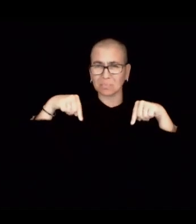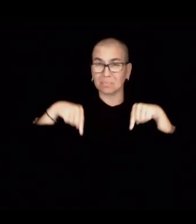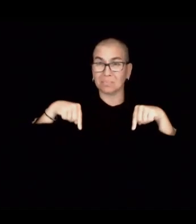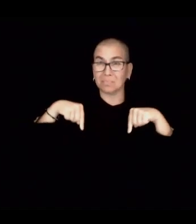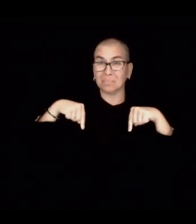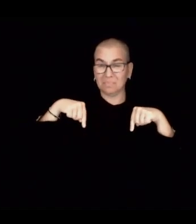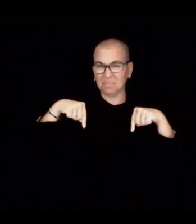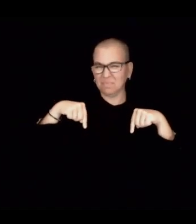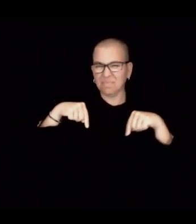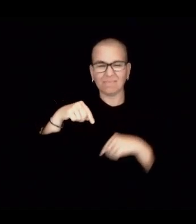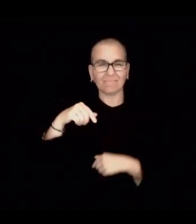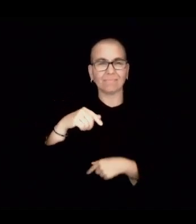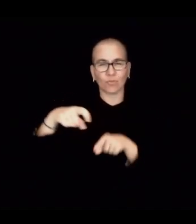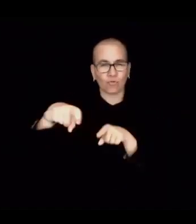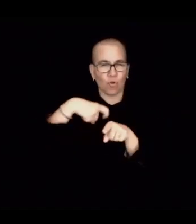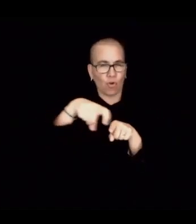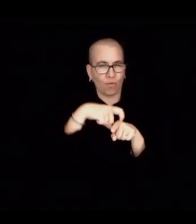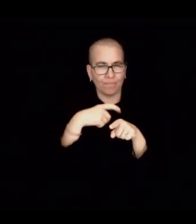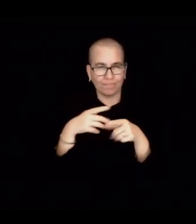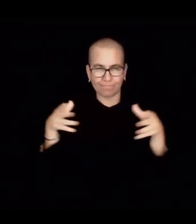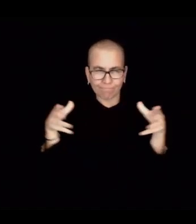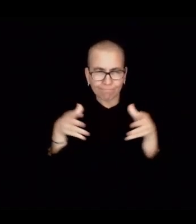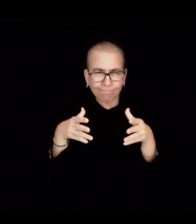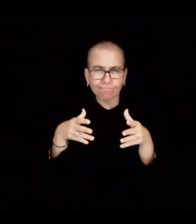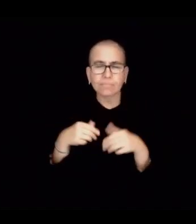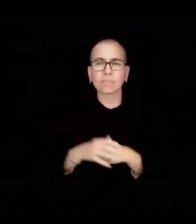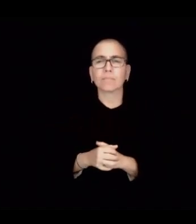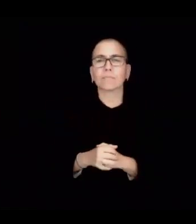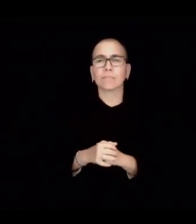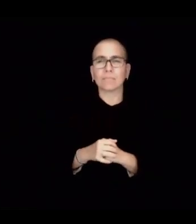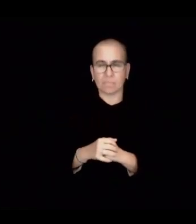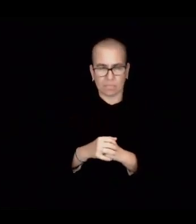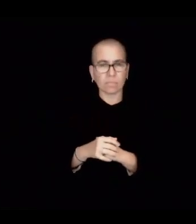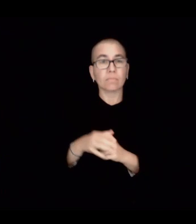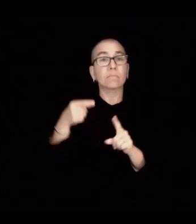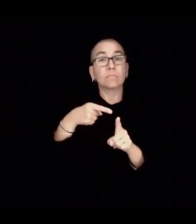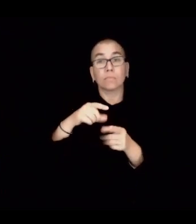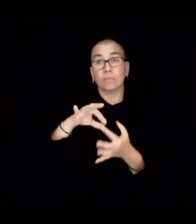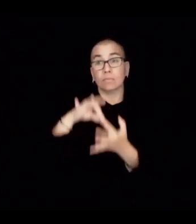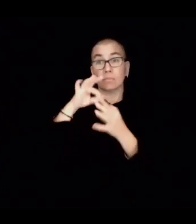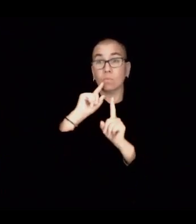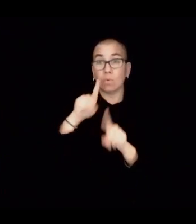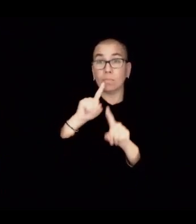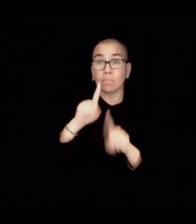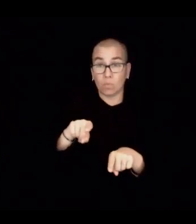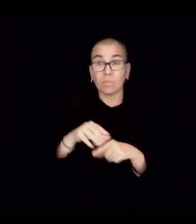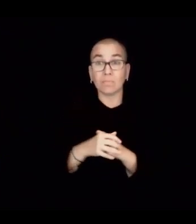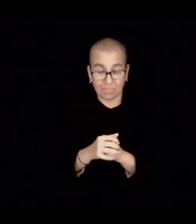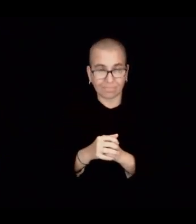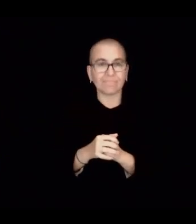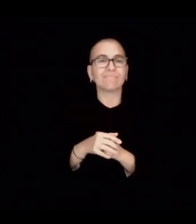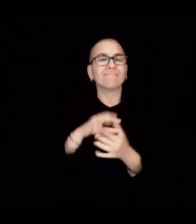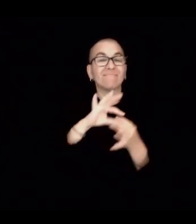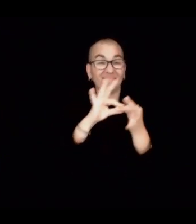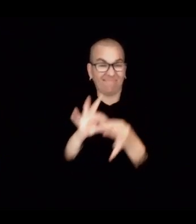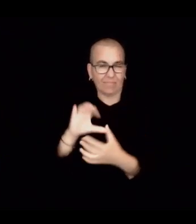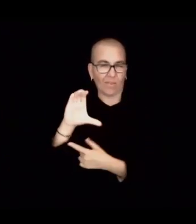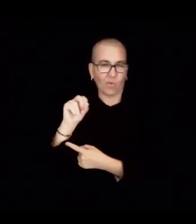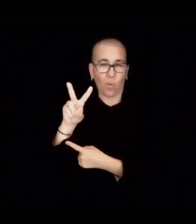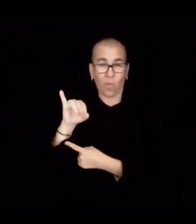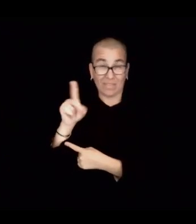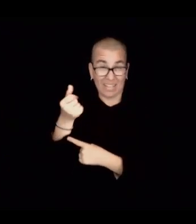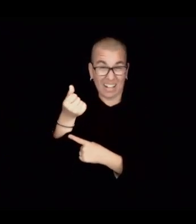the situation report from Infectious Disease Director Chris Ersman. After that, we'll be opening it up for questions from reporters on the line. So with that,